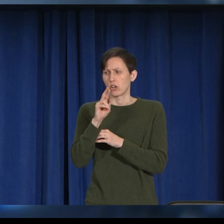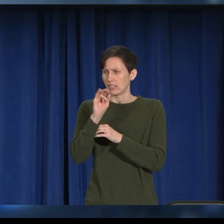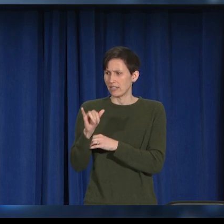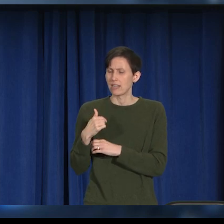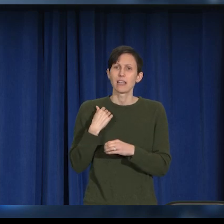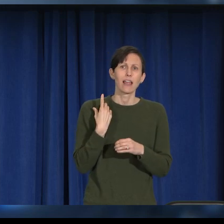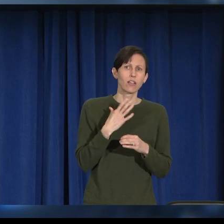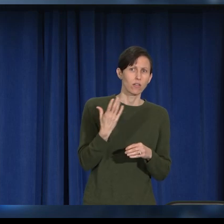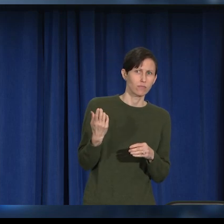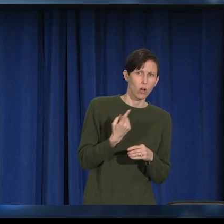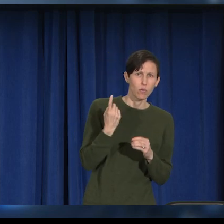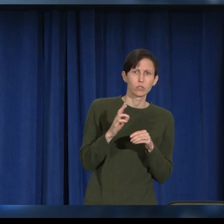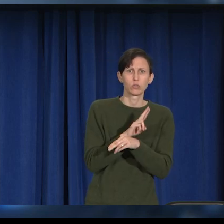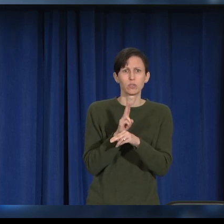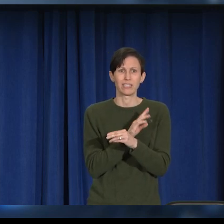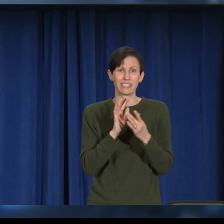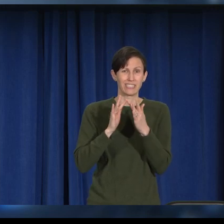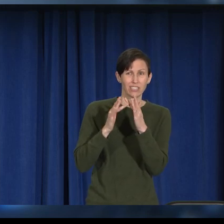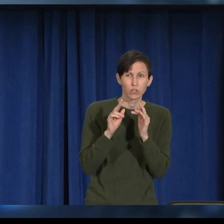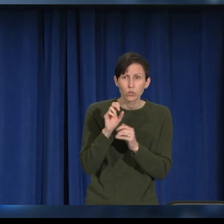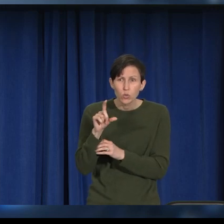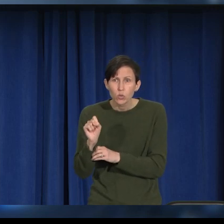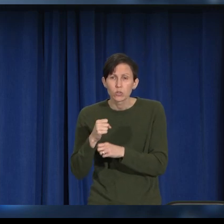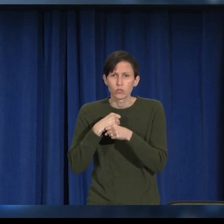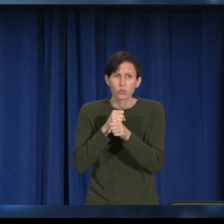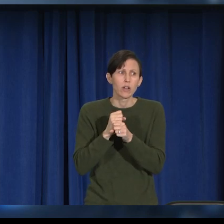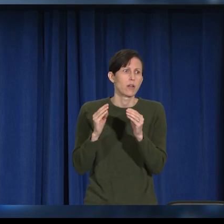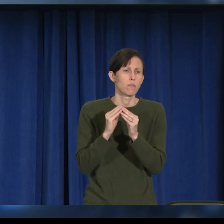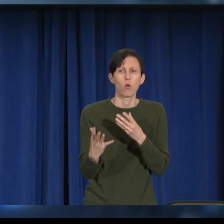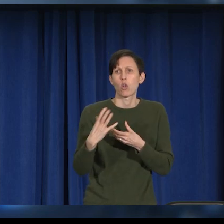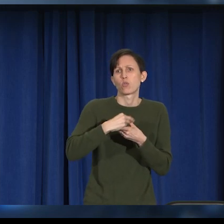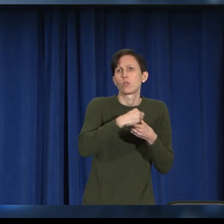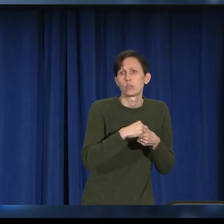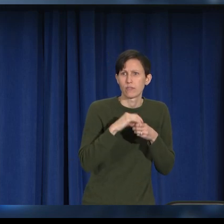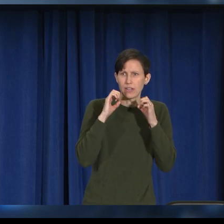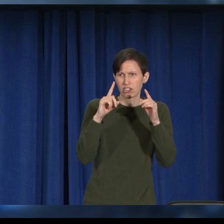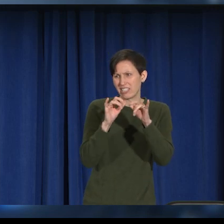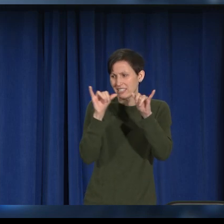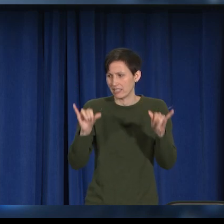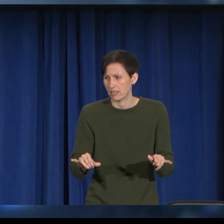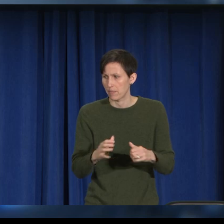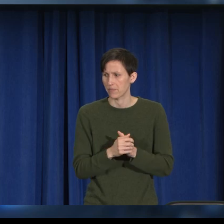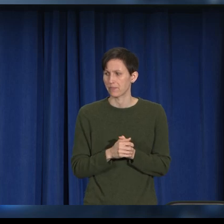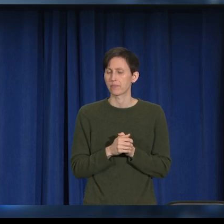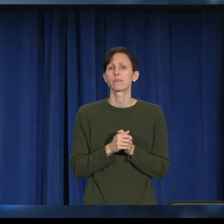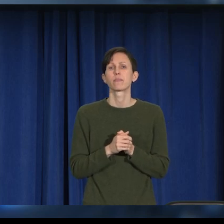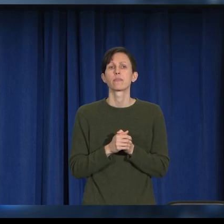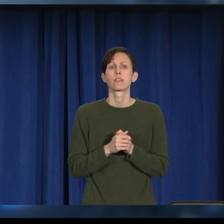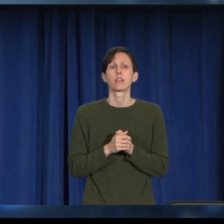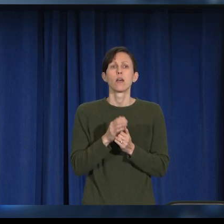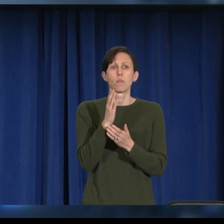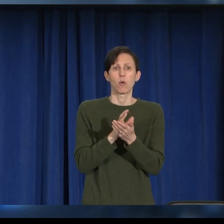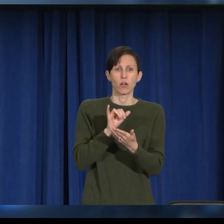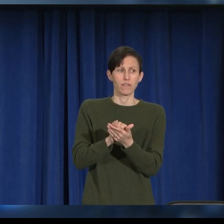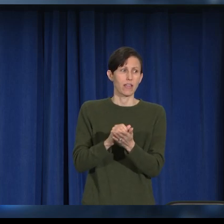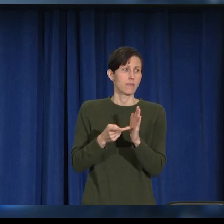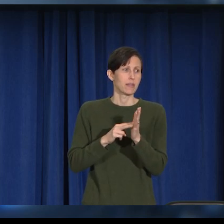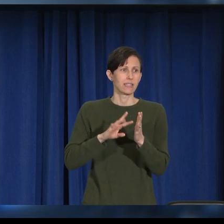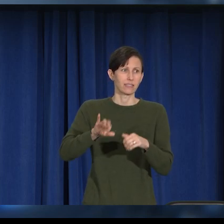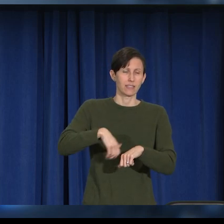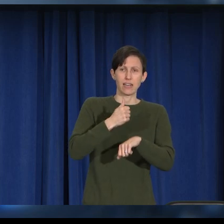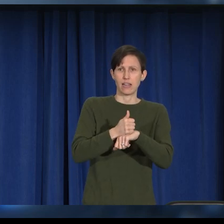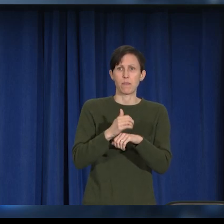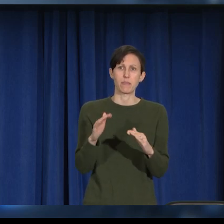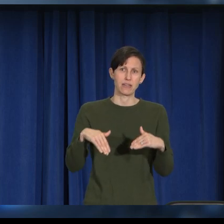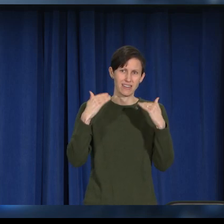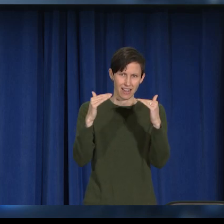digital tools to create a more inclusive education system. part of that was setting up next level collaboration with